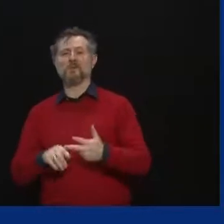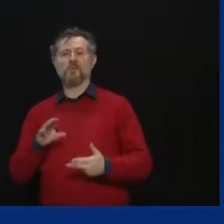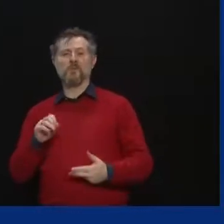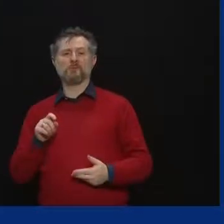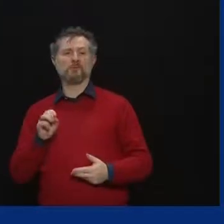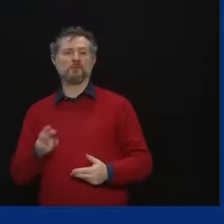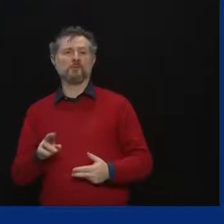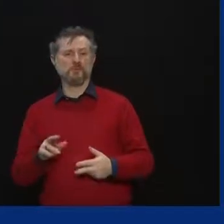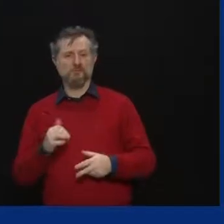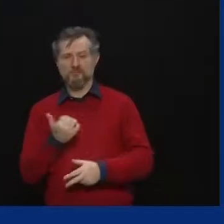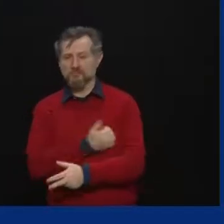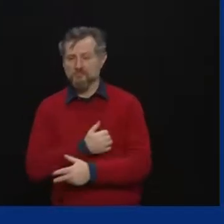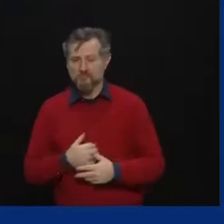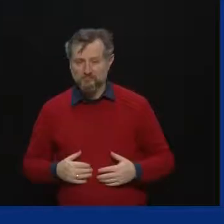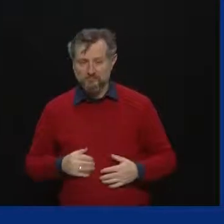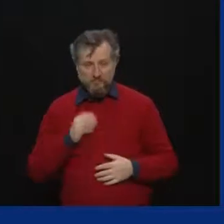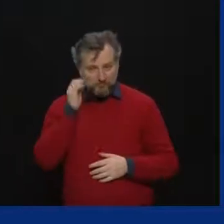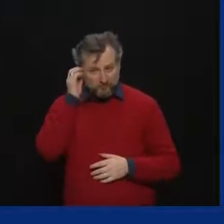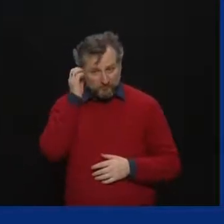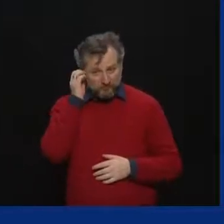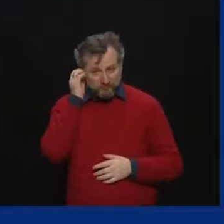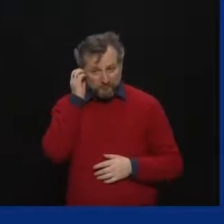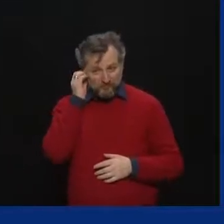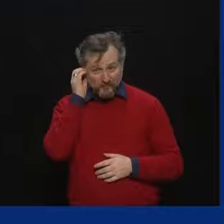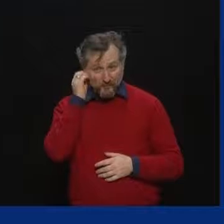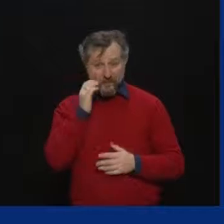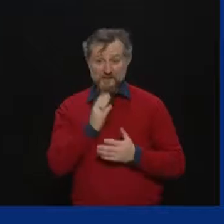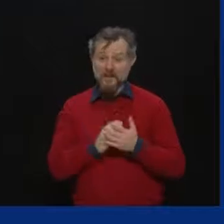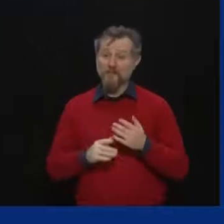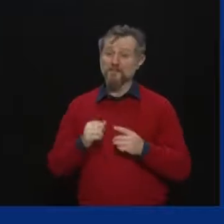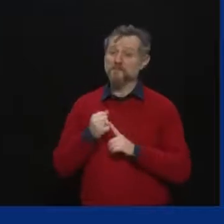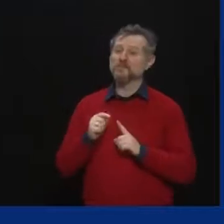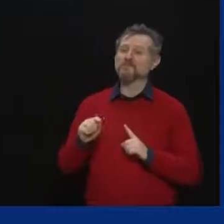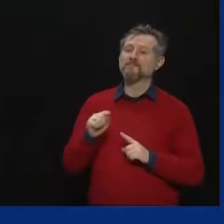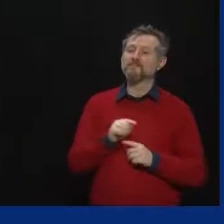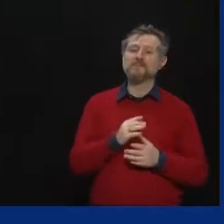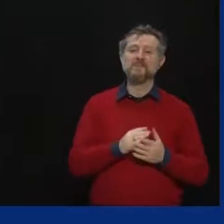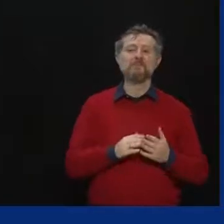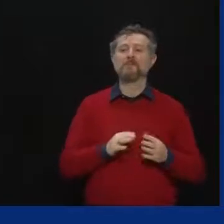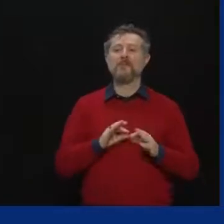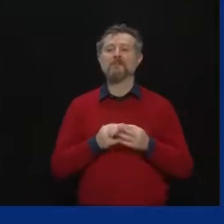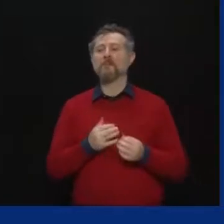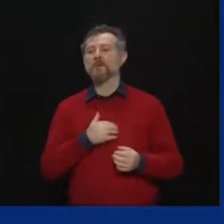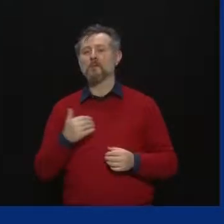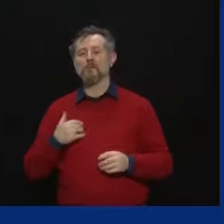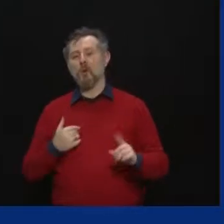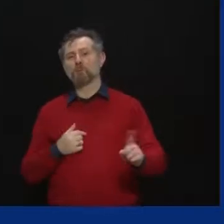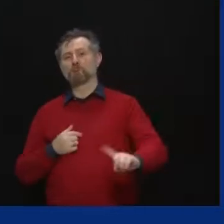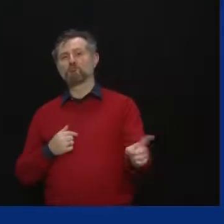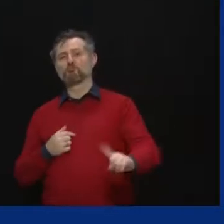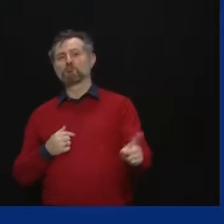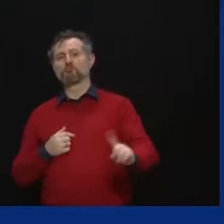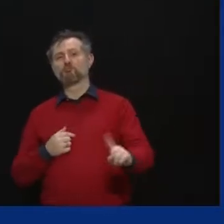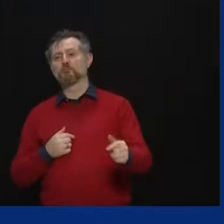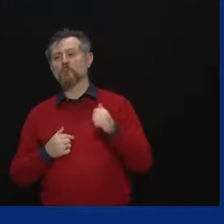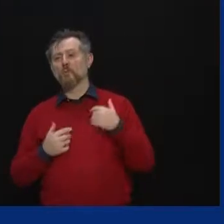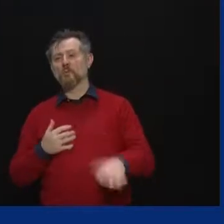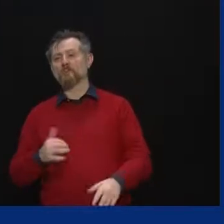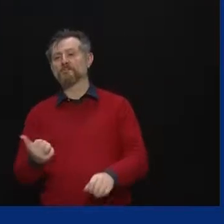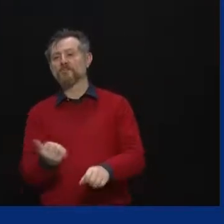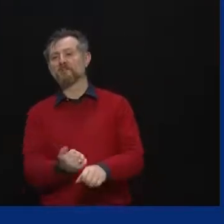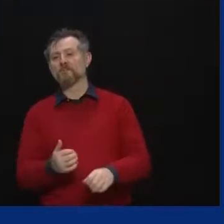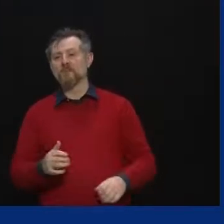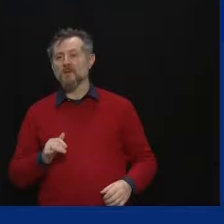some cases, there's been a challenge getting consent. Some of the family members from individuals who are not able to consent for